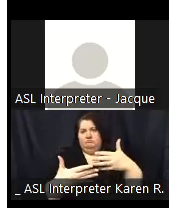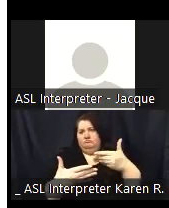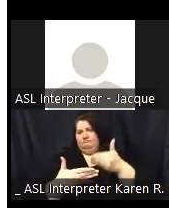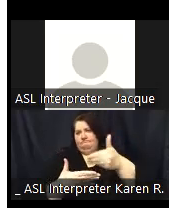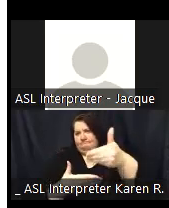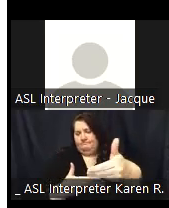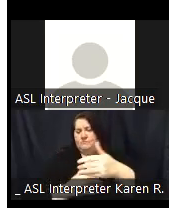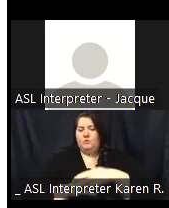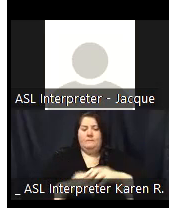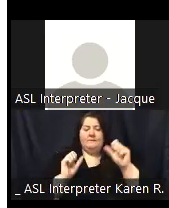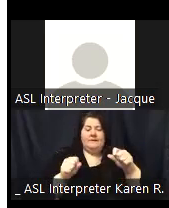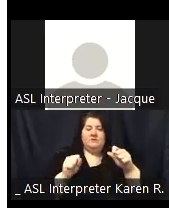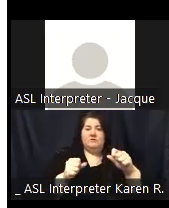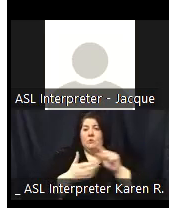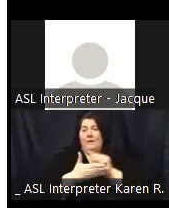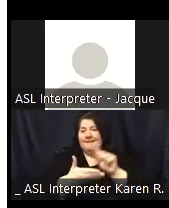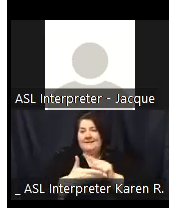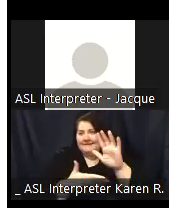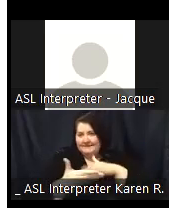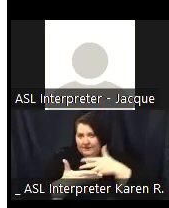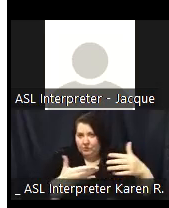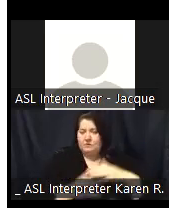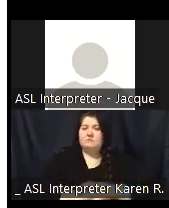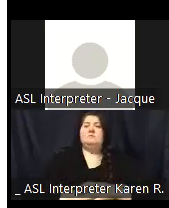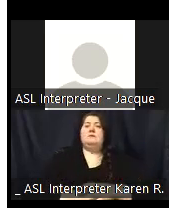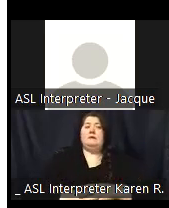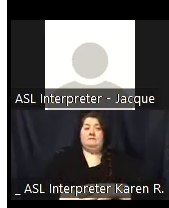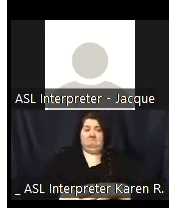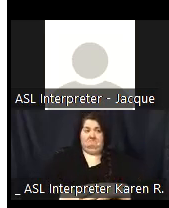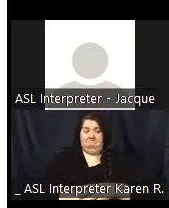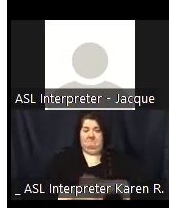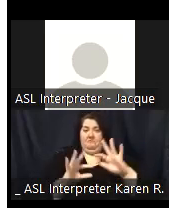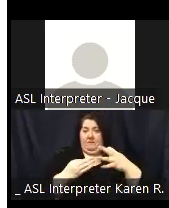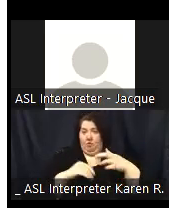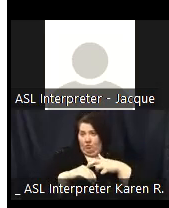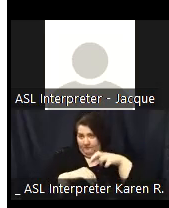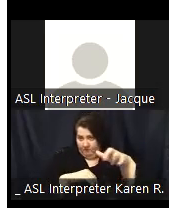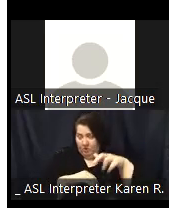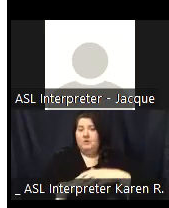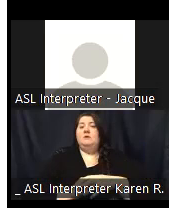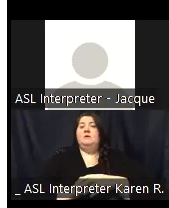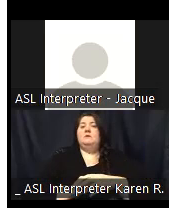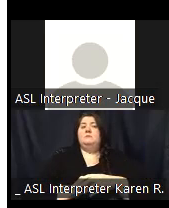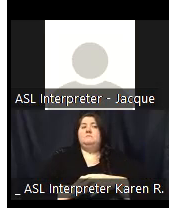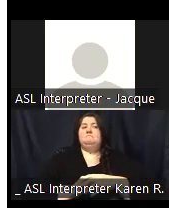so potentially scheduled weekly. And when there are families who are referred,